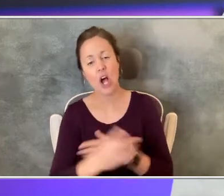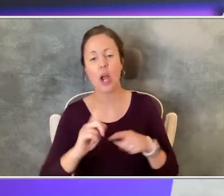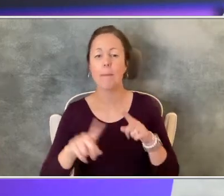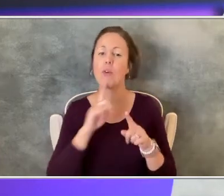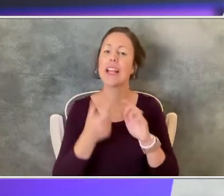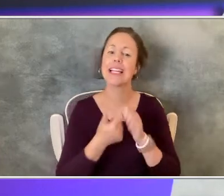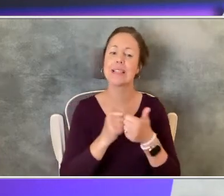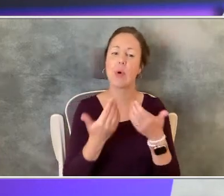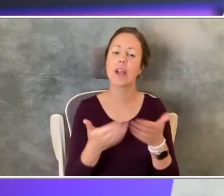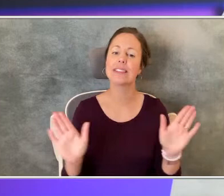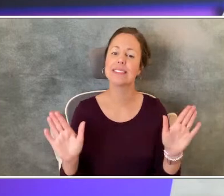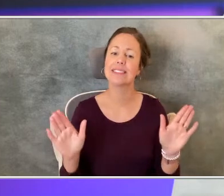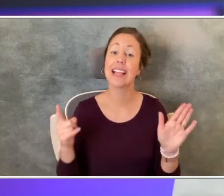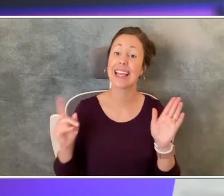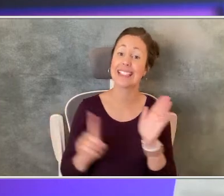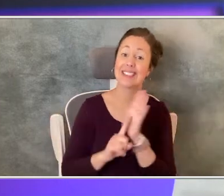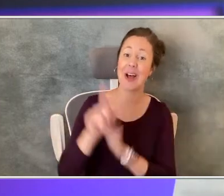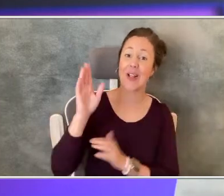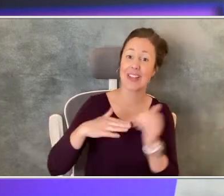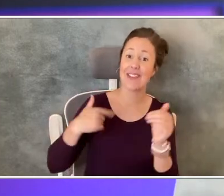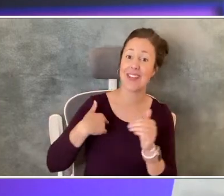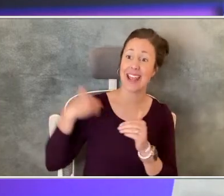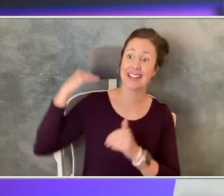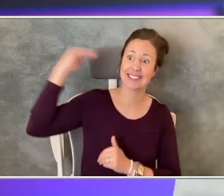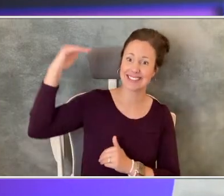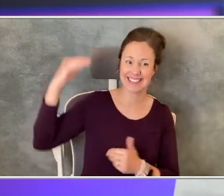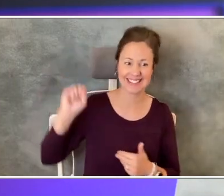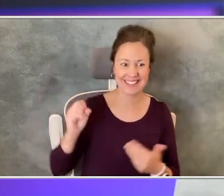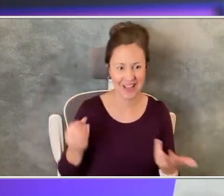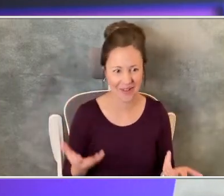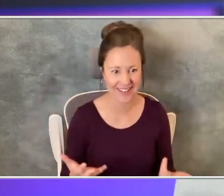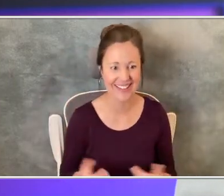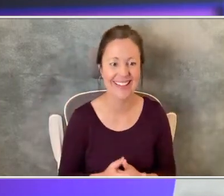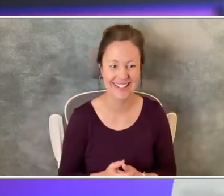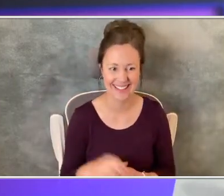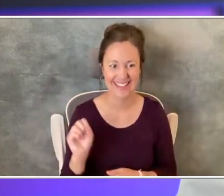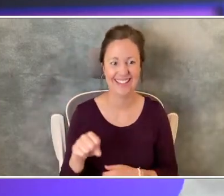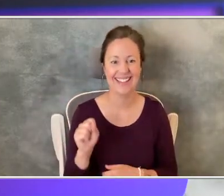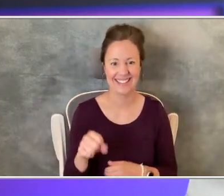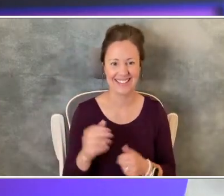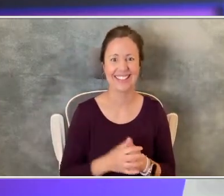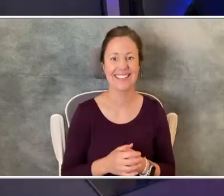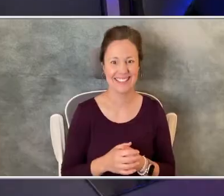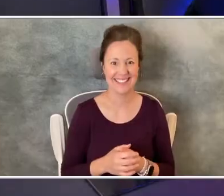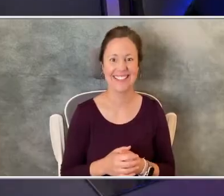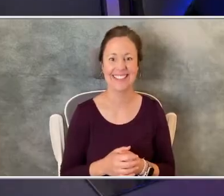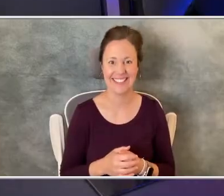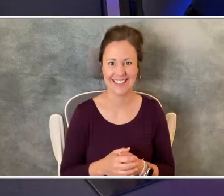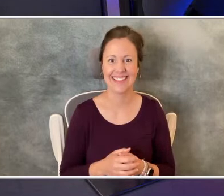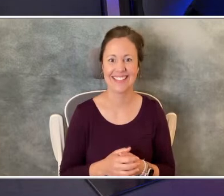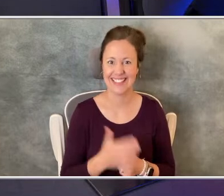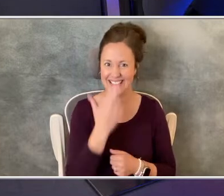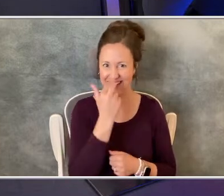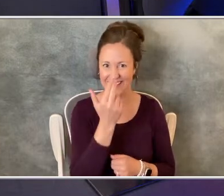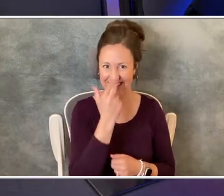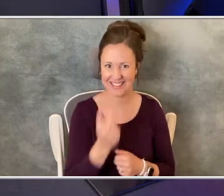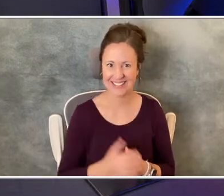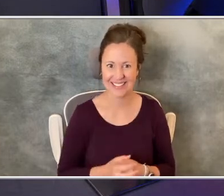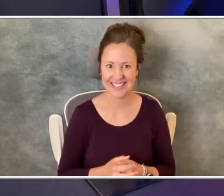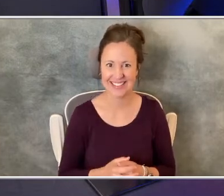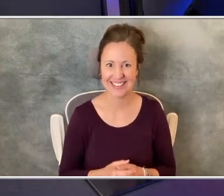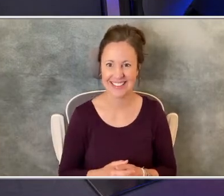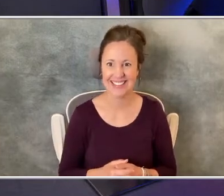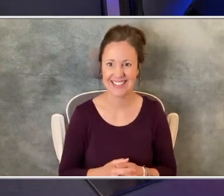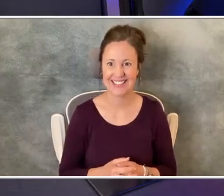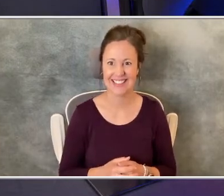inches taller than me now. Oh, he is. It's very difficult to control him, so we are in that stage. You know? That's kind of fun. I'm not going to say anything more than that. It's fun